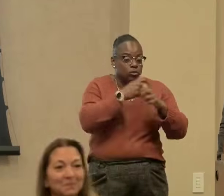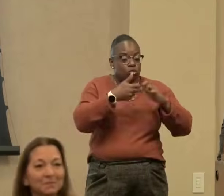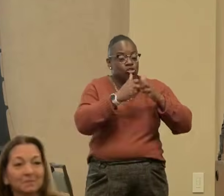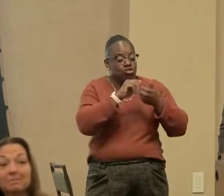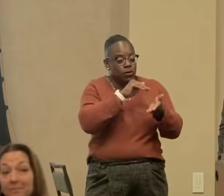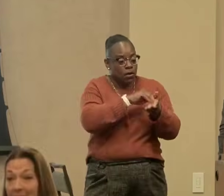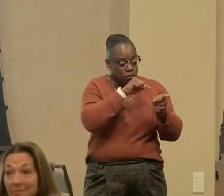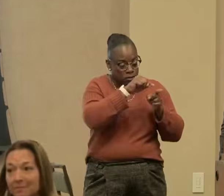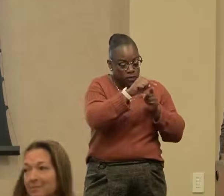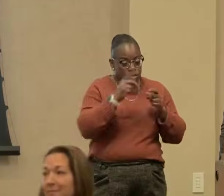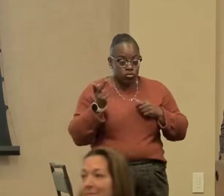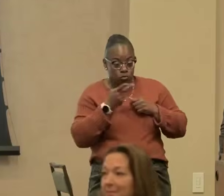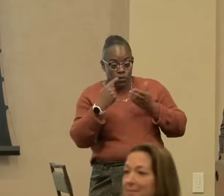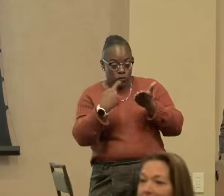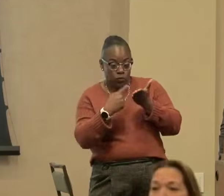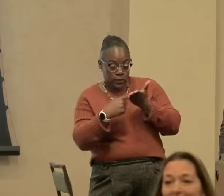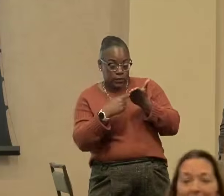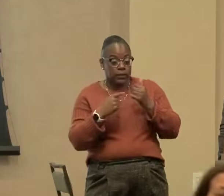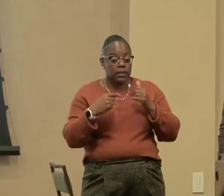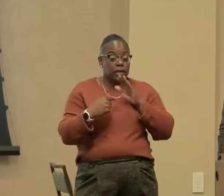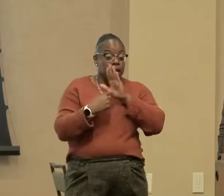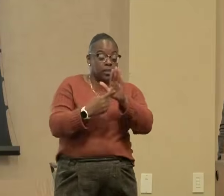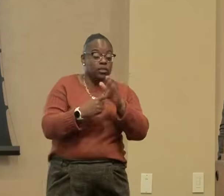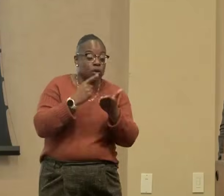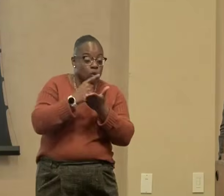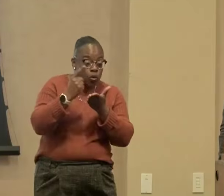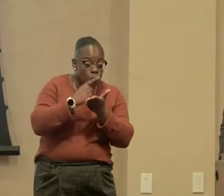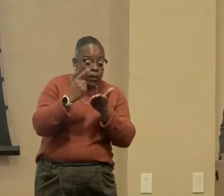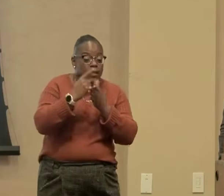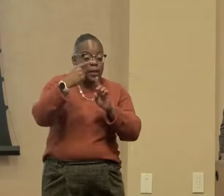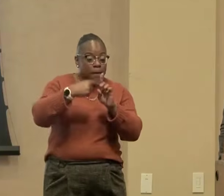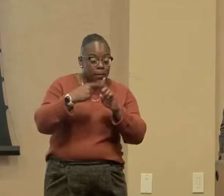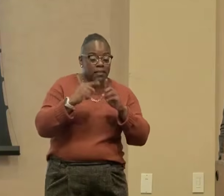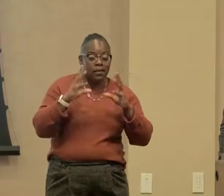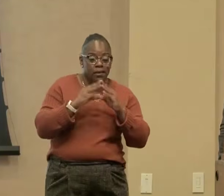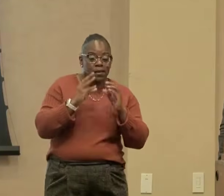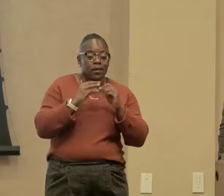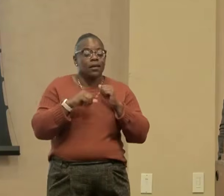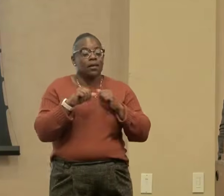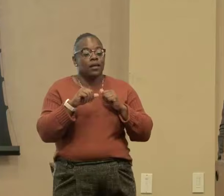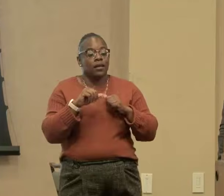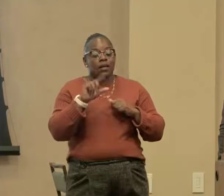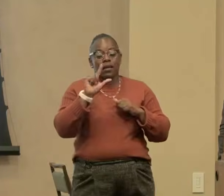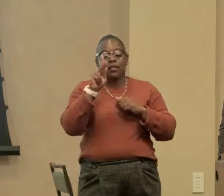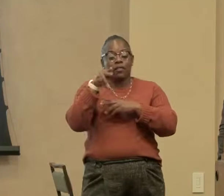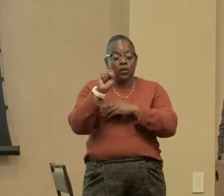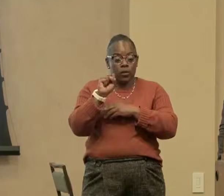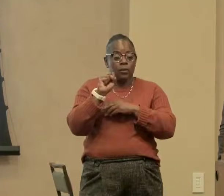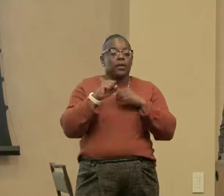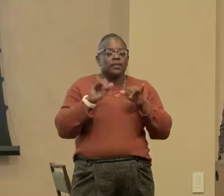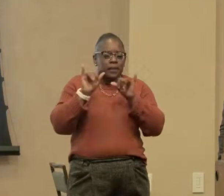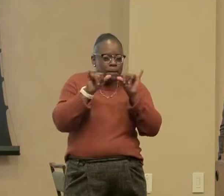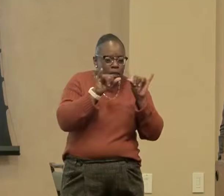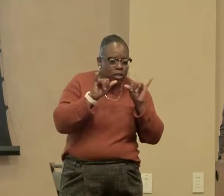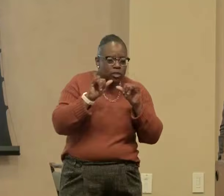Because as I showed you, weekly and monthly assessments are done. the lupus disease activity measures,